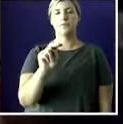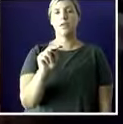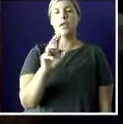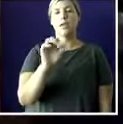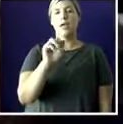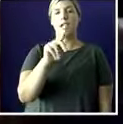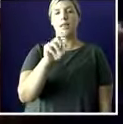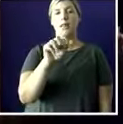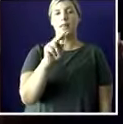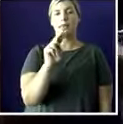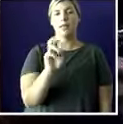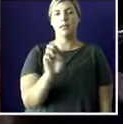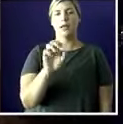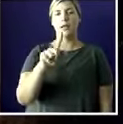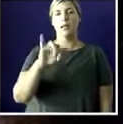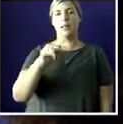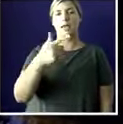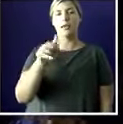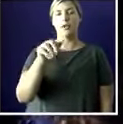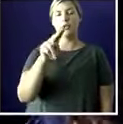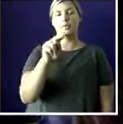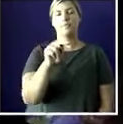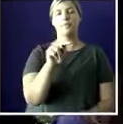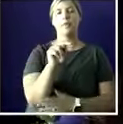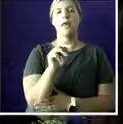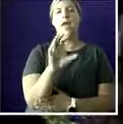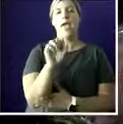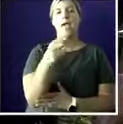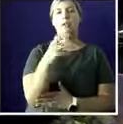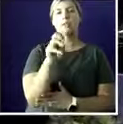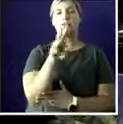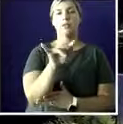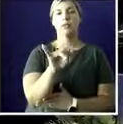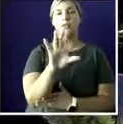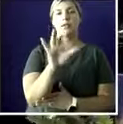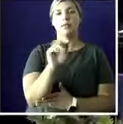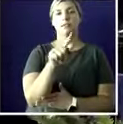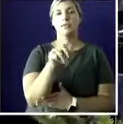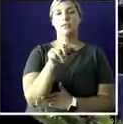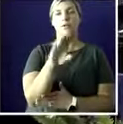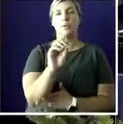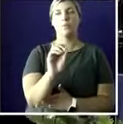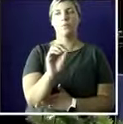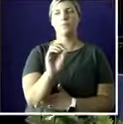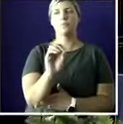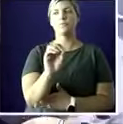Adeline Grace Leitner. Ashley Marie Castillo.